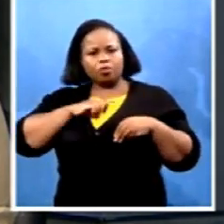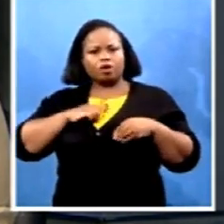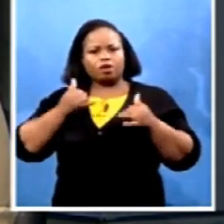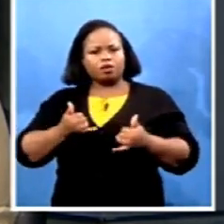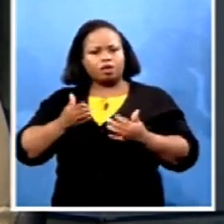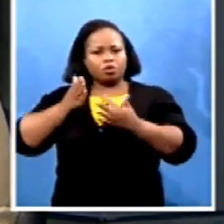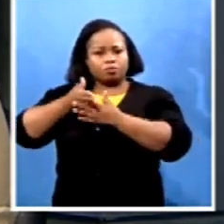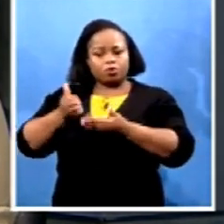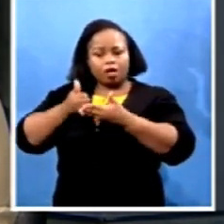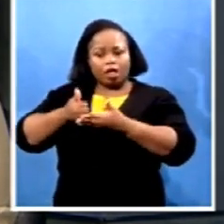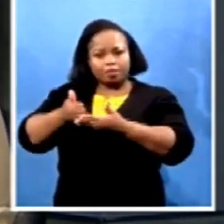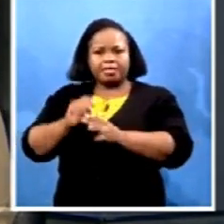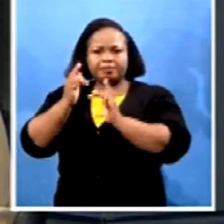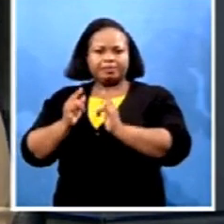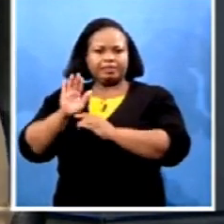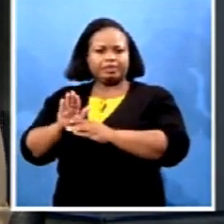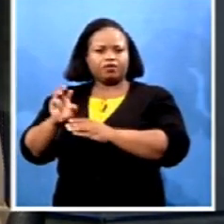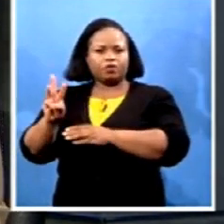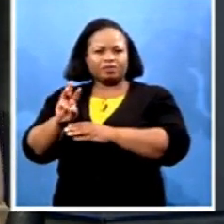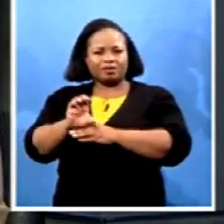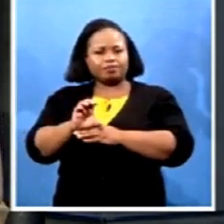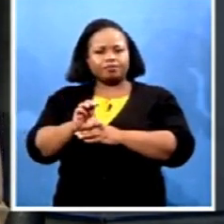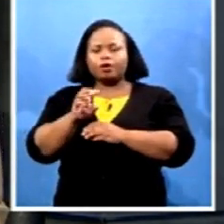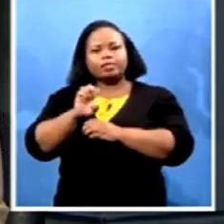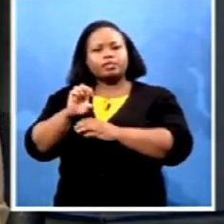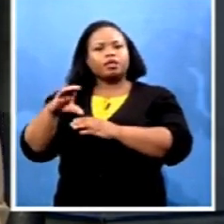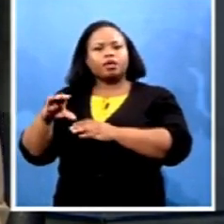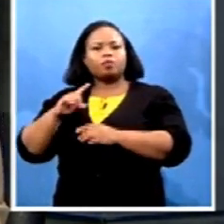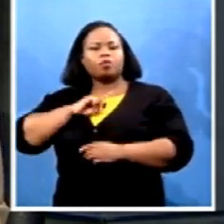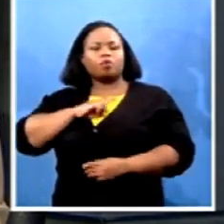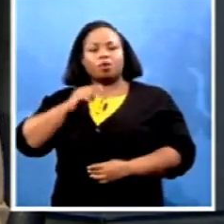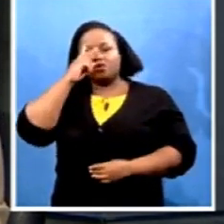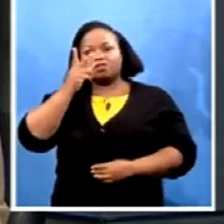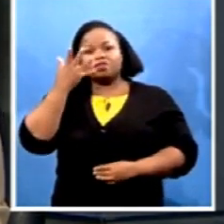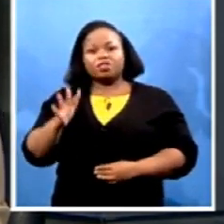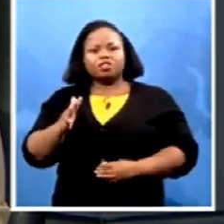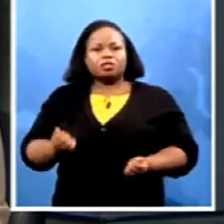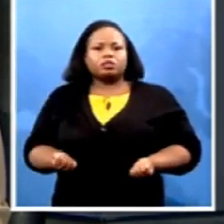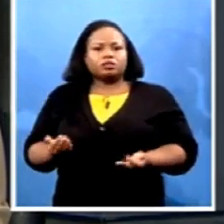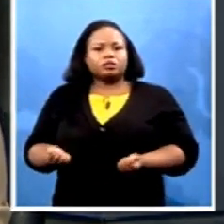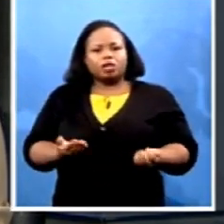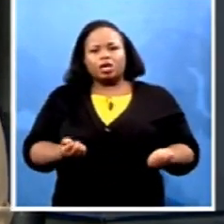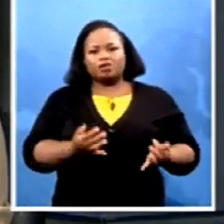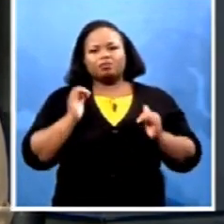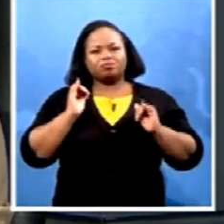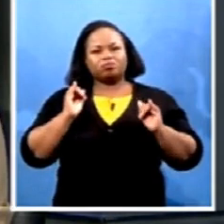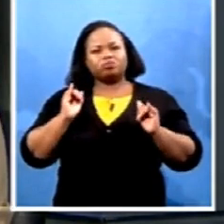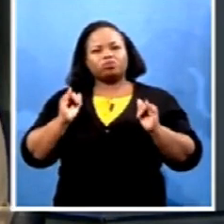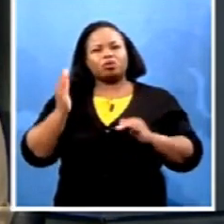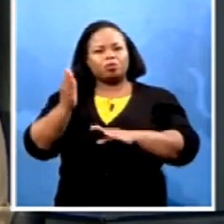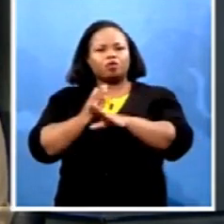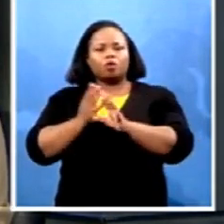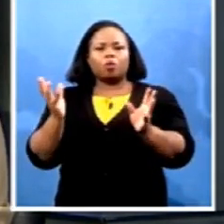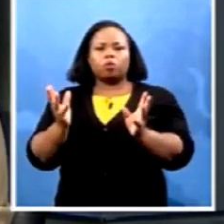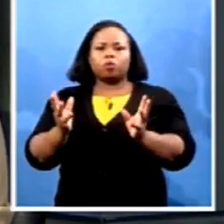would notice that there's been a lack of providing the services that is highly needed during these difficult times. The